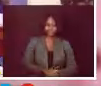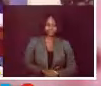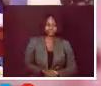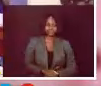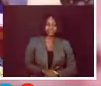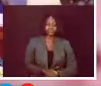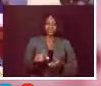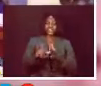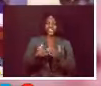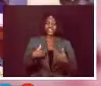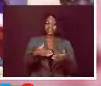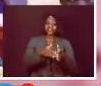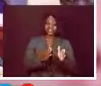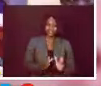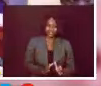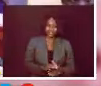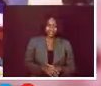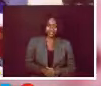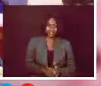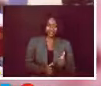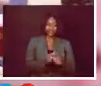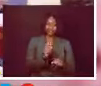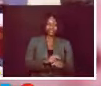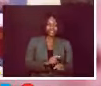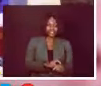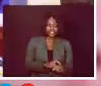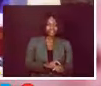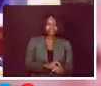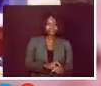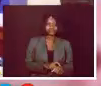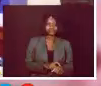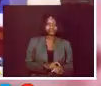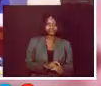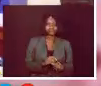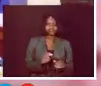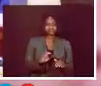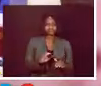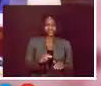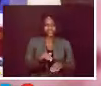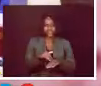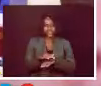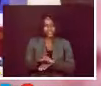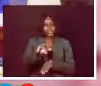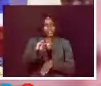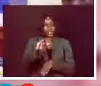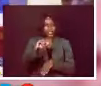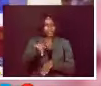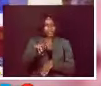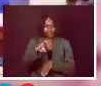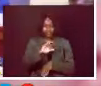the leaders. They are usually assigned to IPU and CPA.